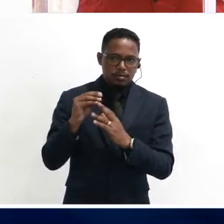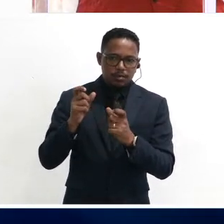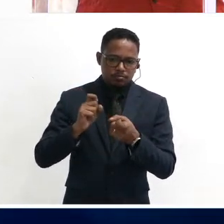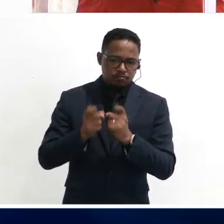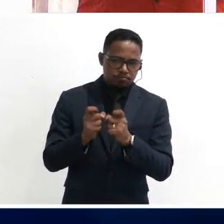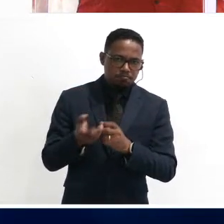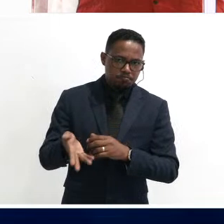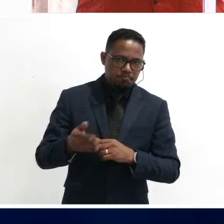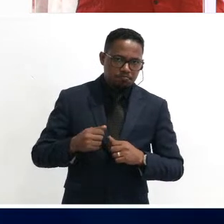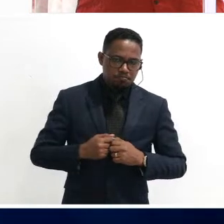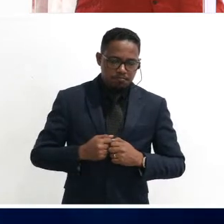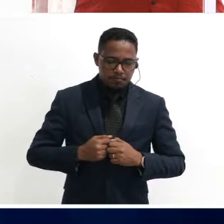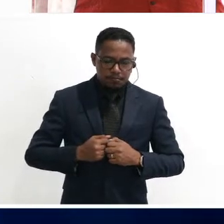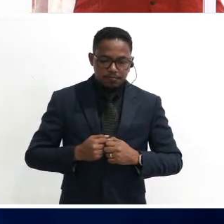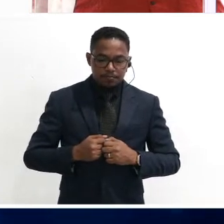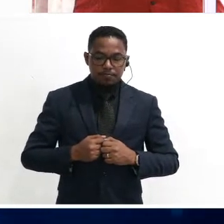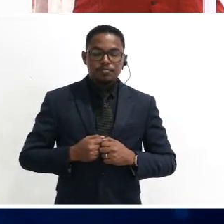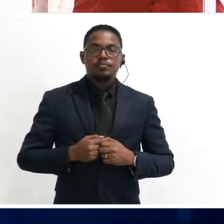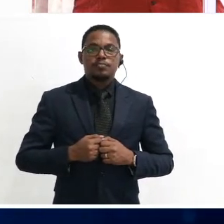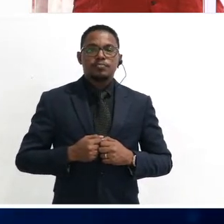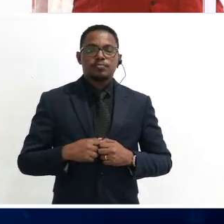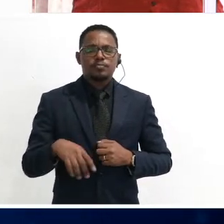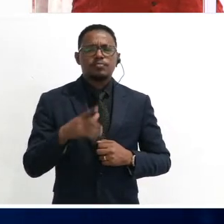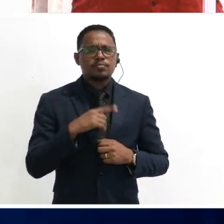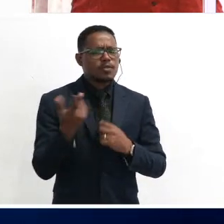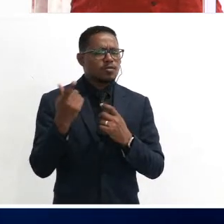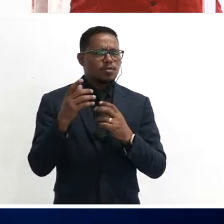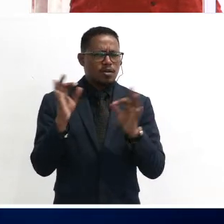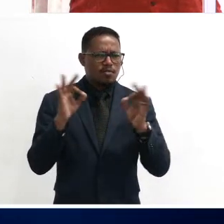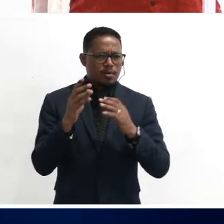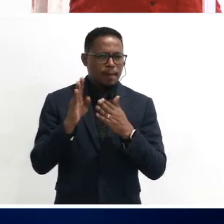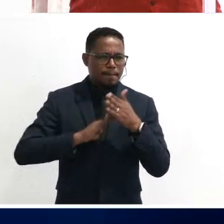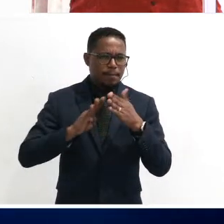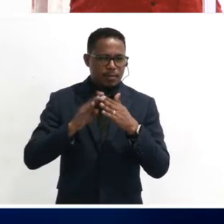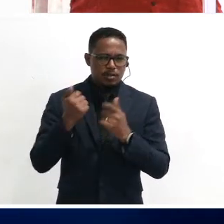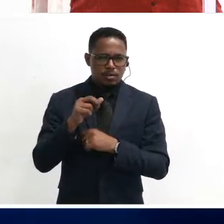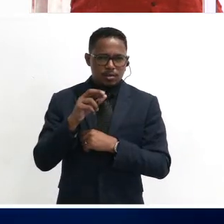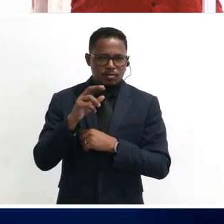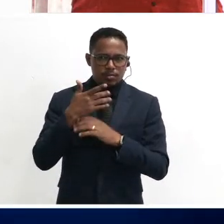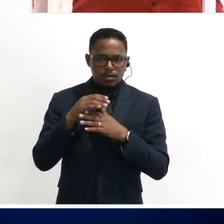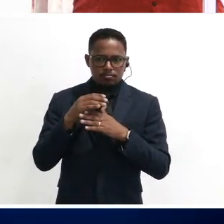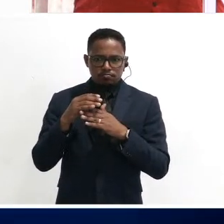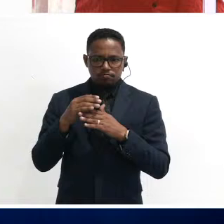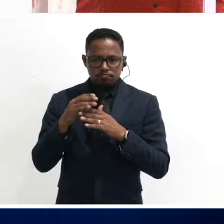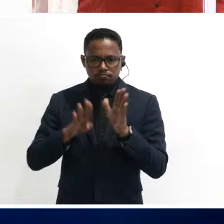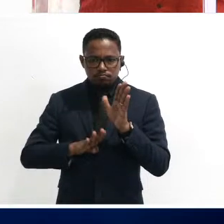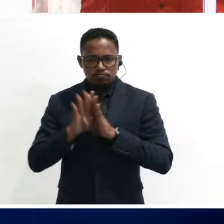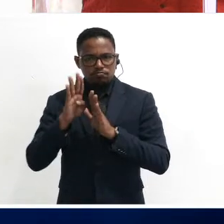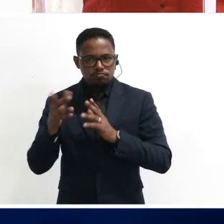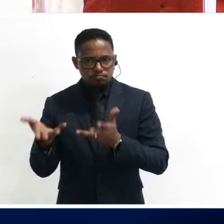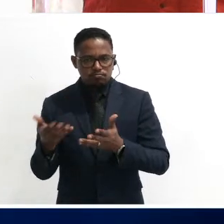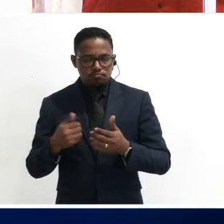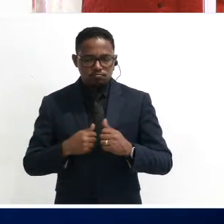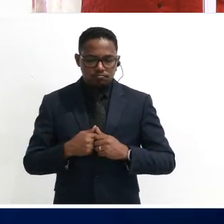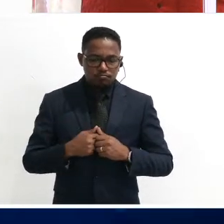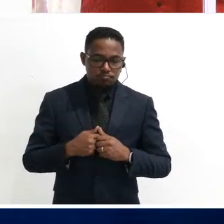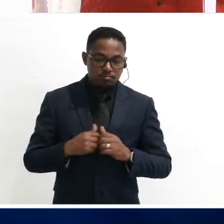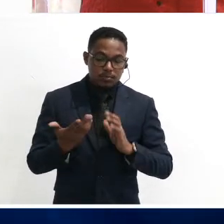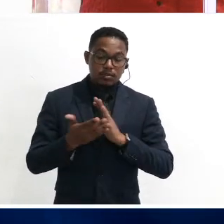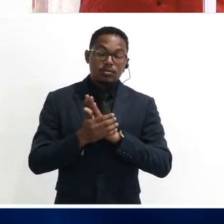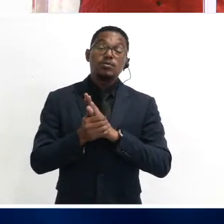One of the most basic concepts, though, for performance is just make the interconnect as short as possible. So I've talked about this a few times